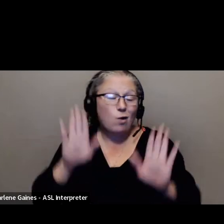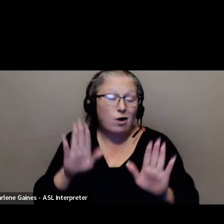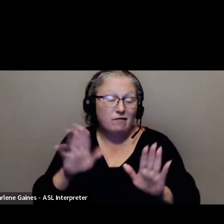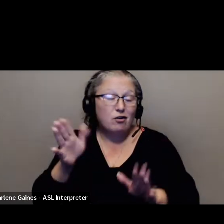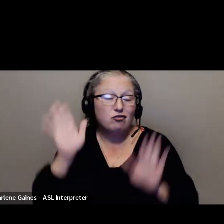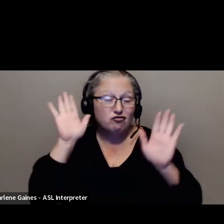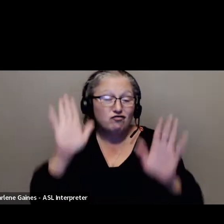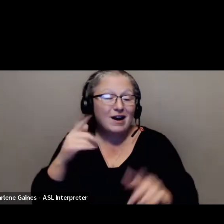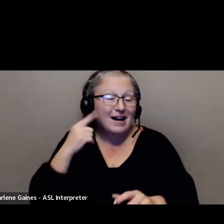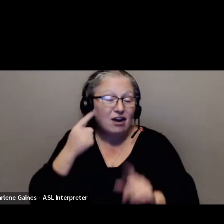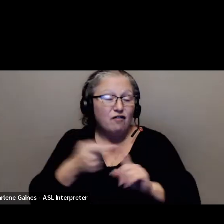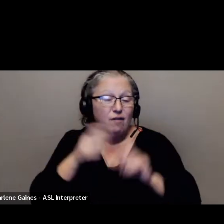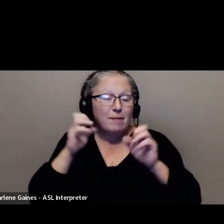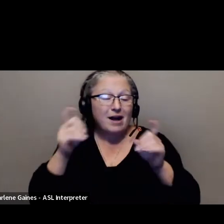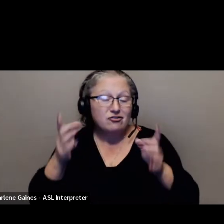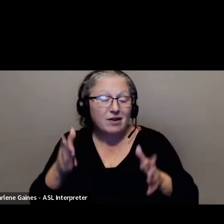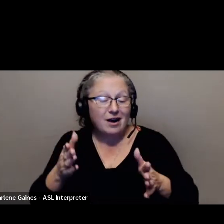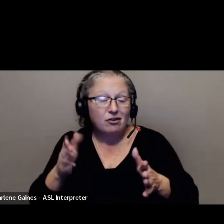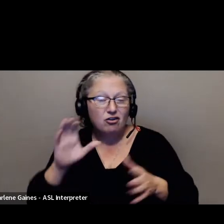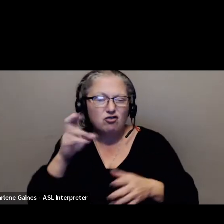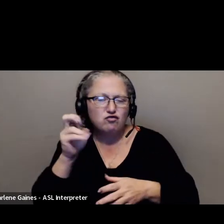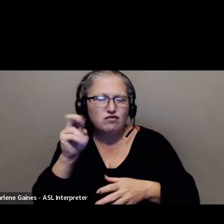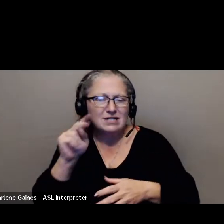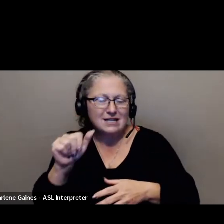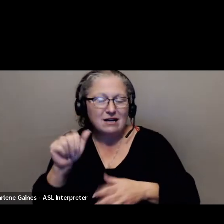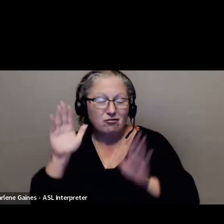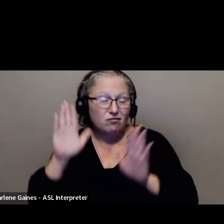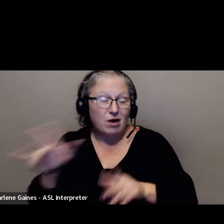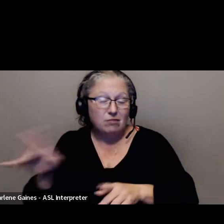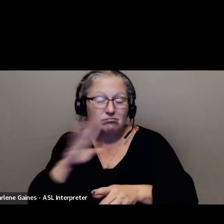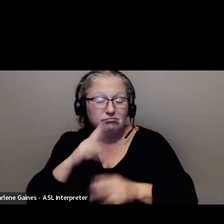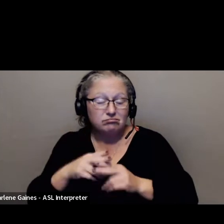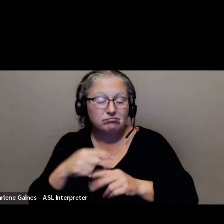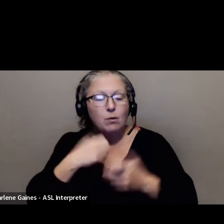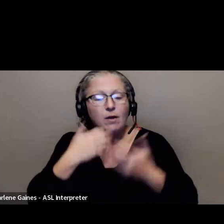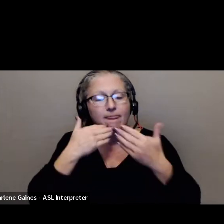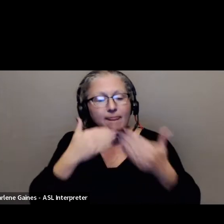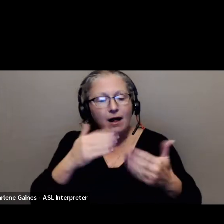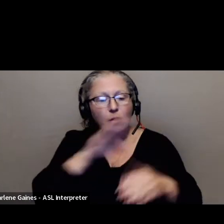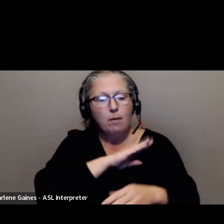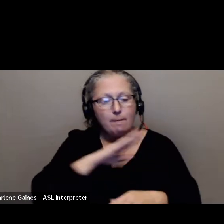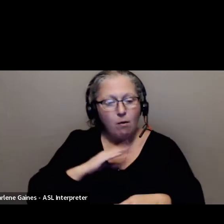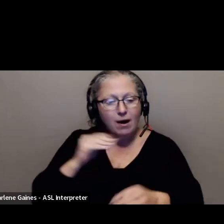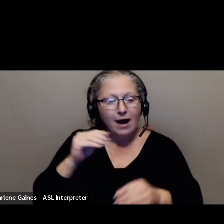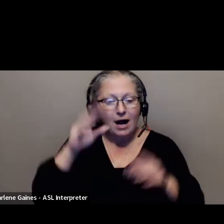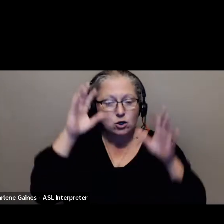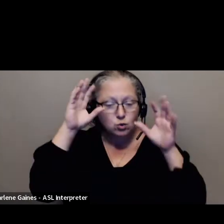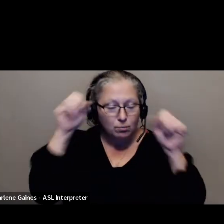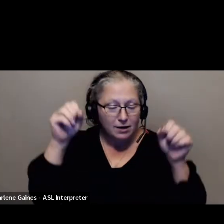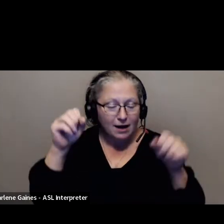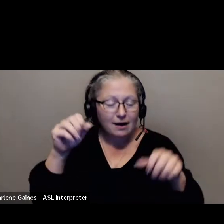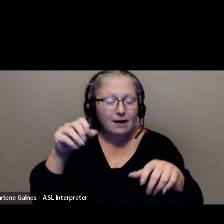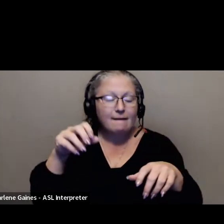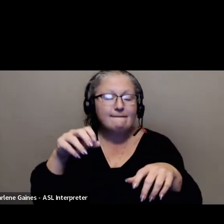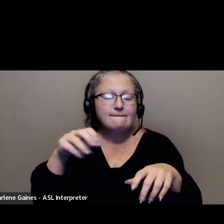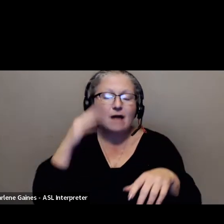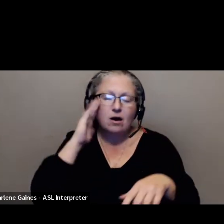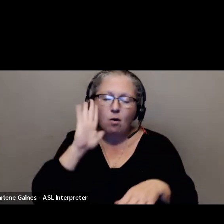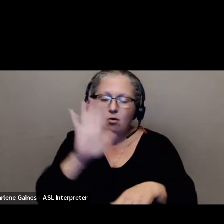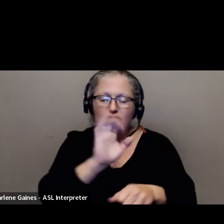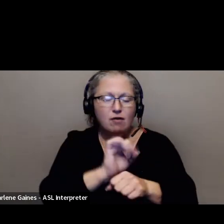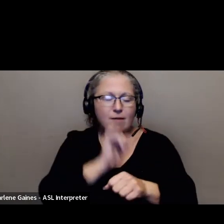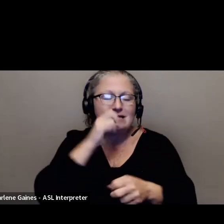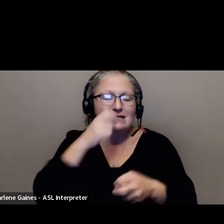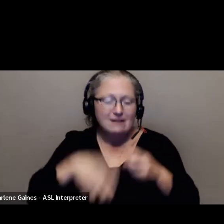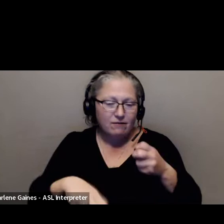to hear from an educator. I'd like to say thank you to the board and the superintendent. I know that your jobs are difficult,